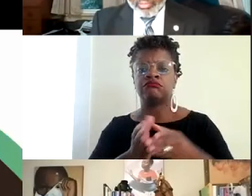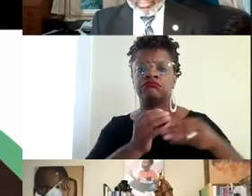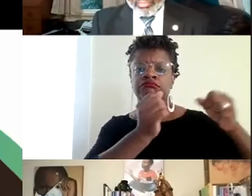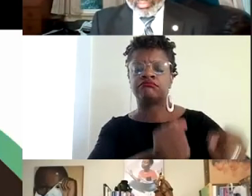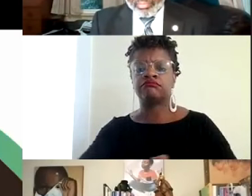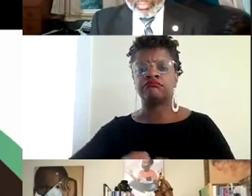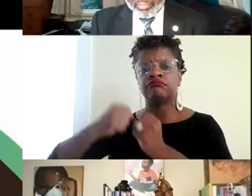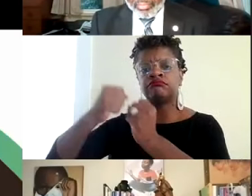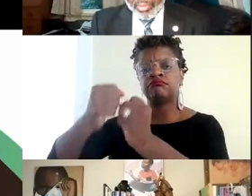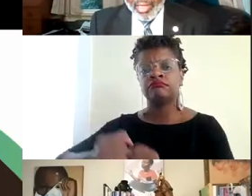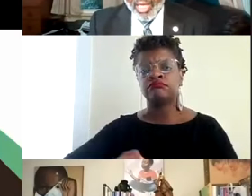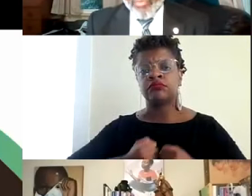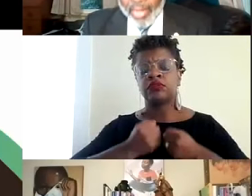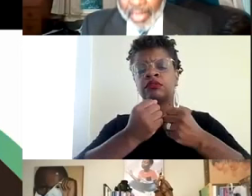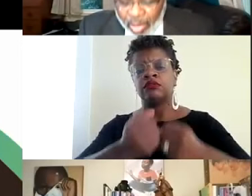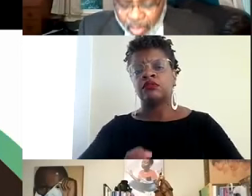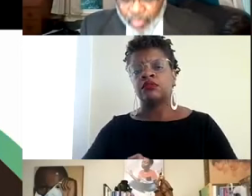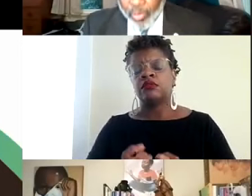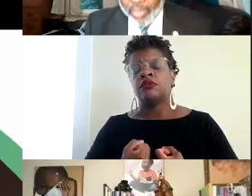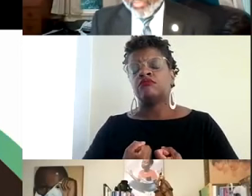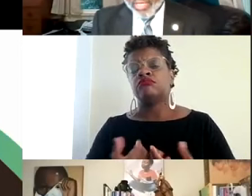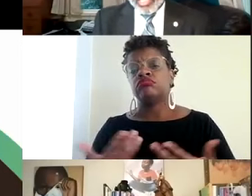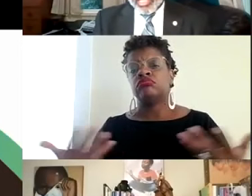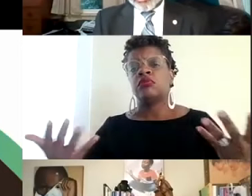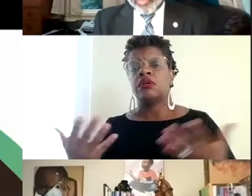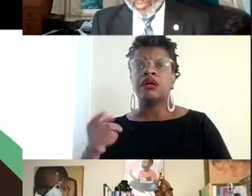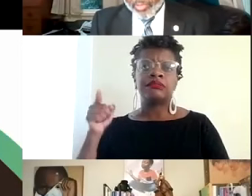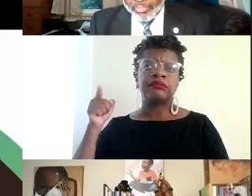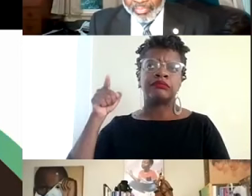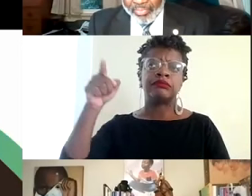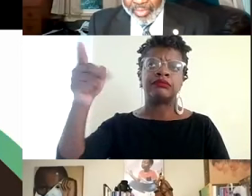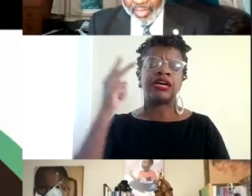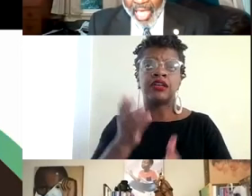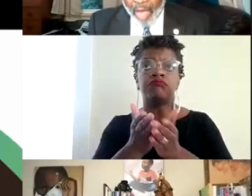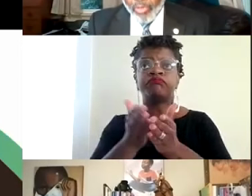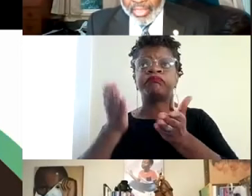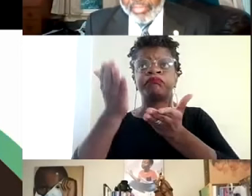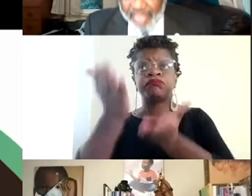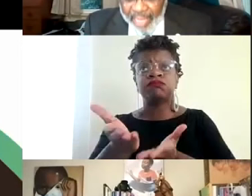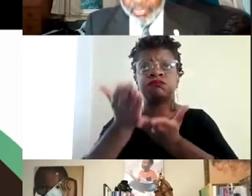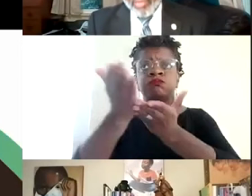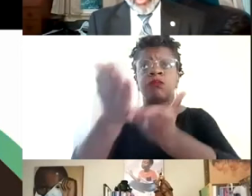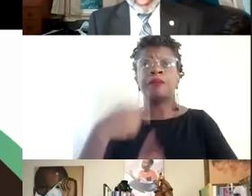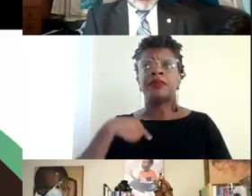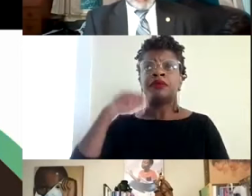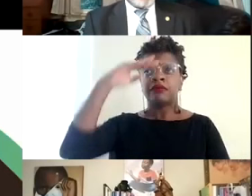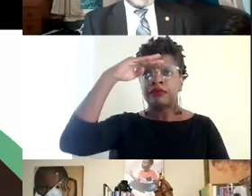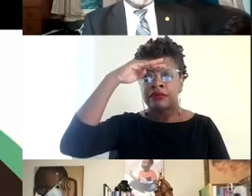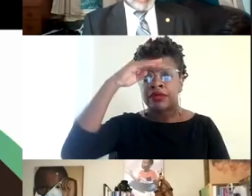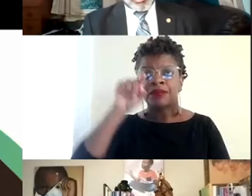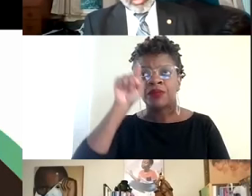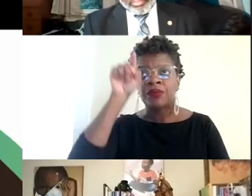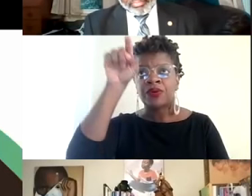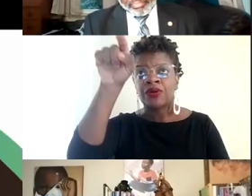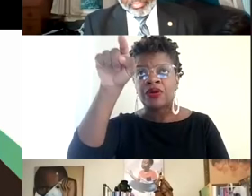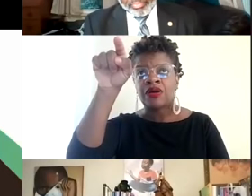bar. I want to go out where the big ships float, out on the deep where the great ones